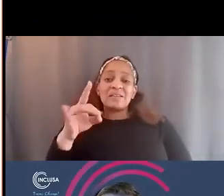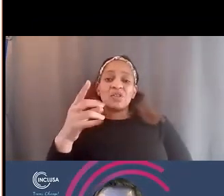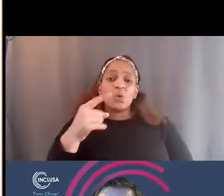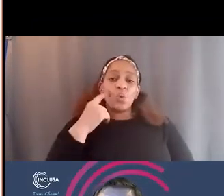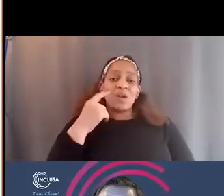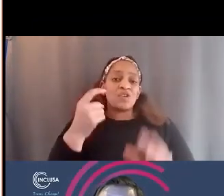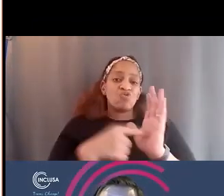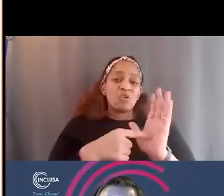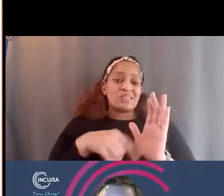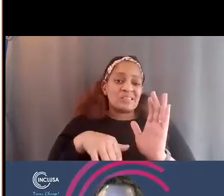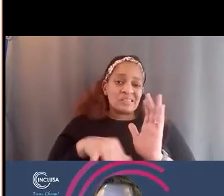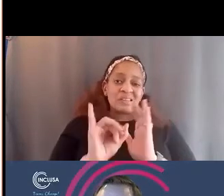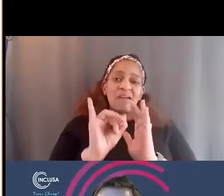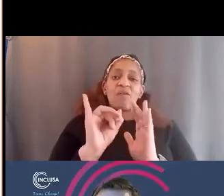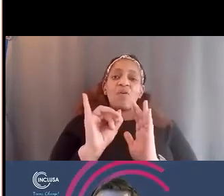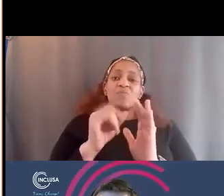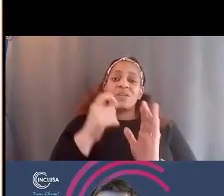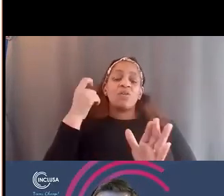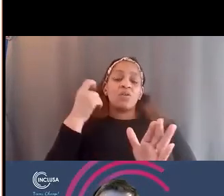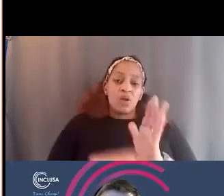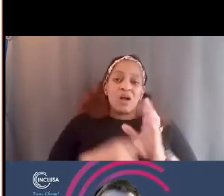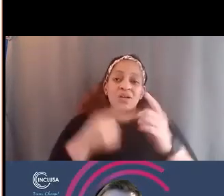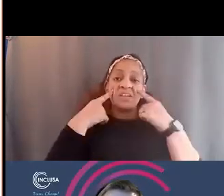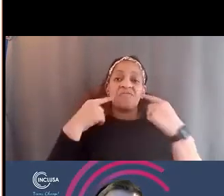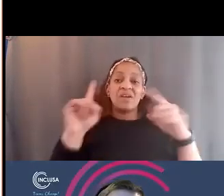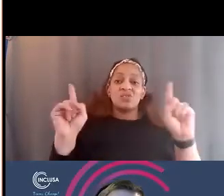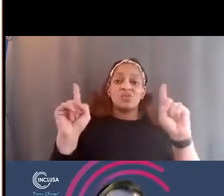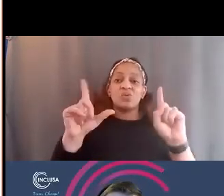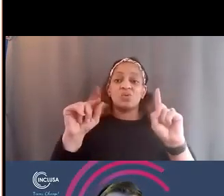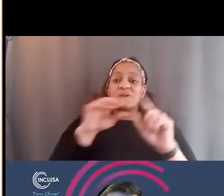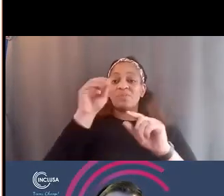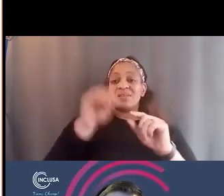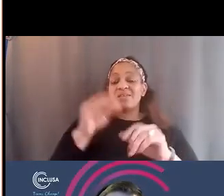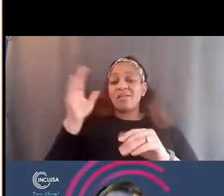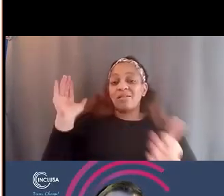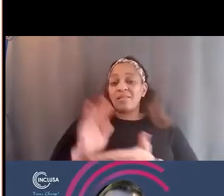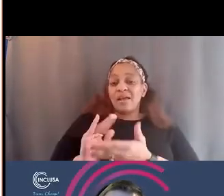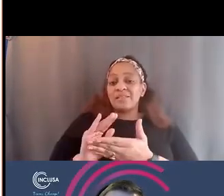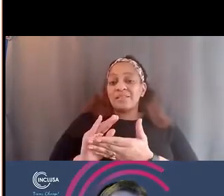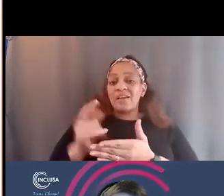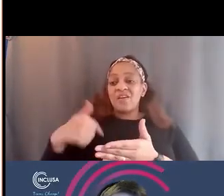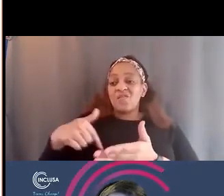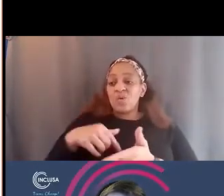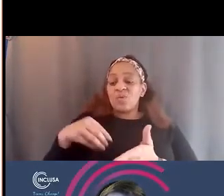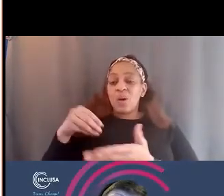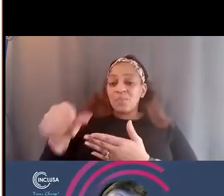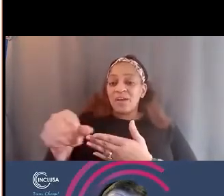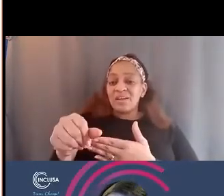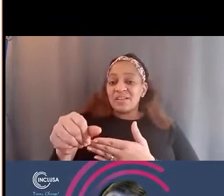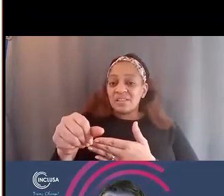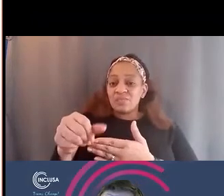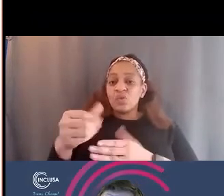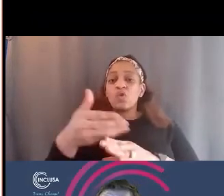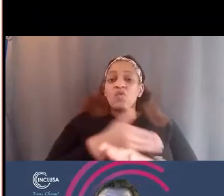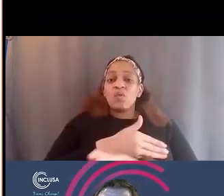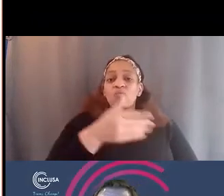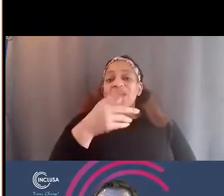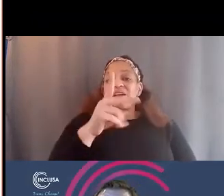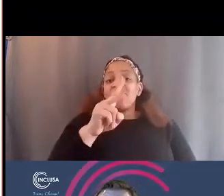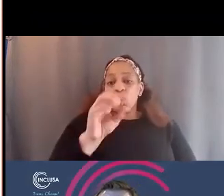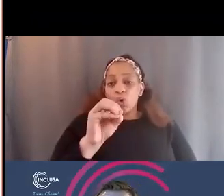still proving to be extremely cost effective at 20% less than what we would be paying if we're for pre-vocational